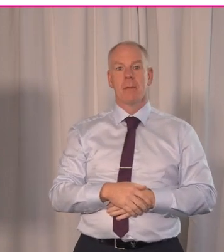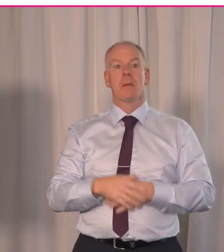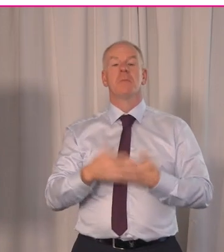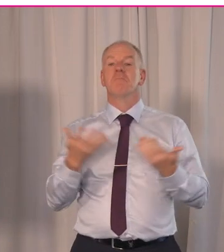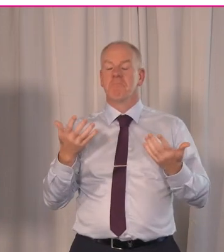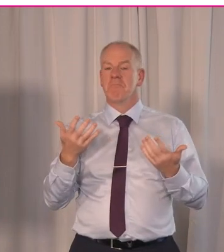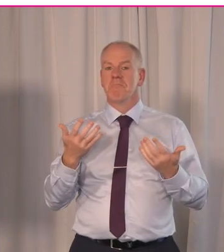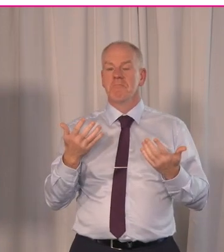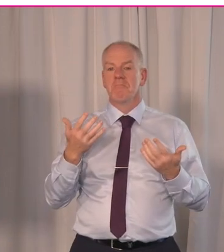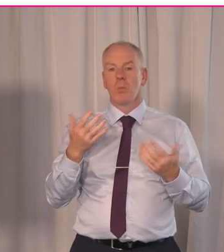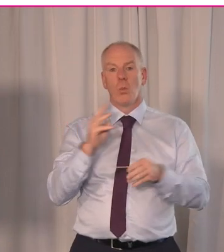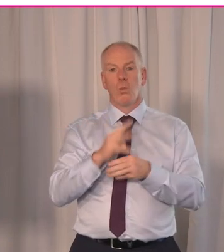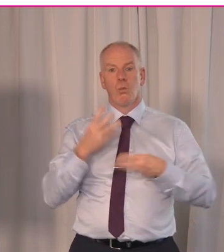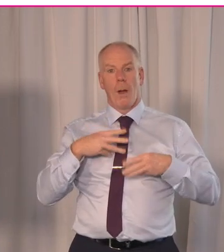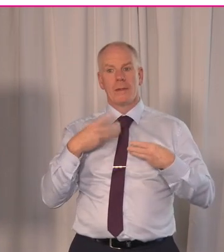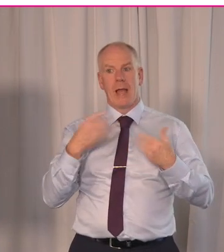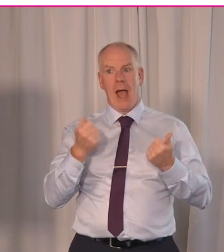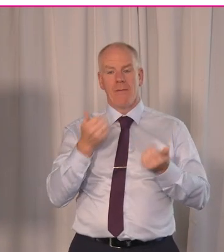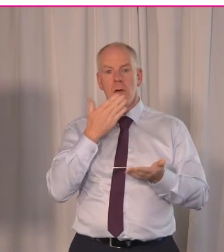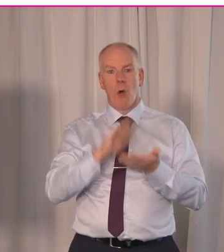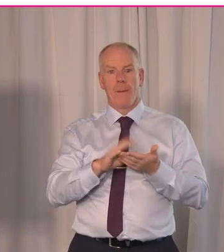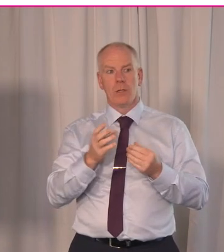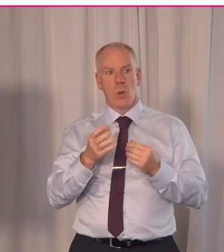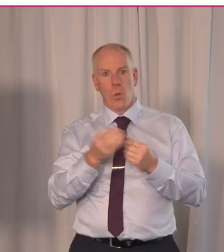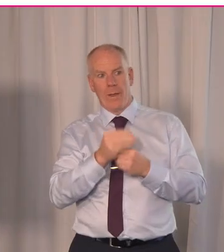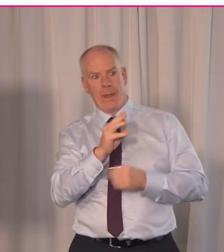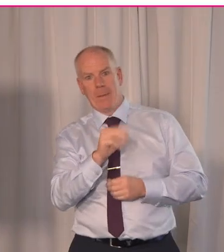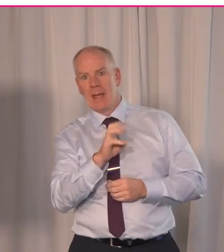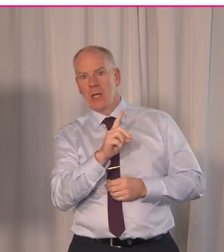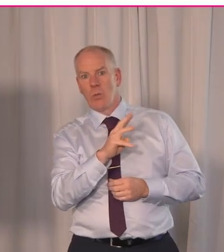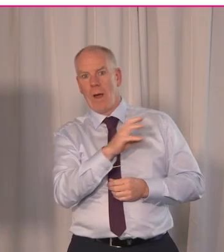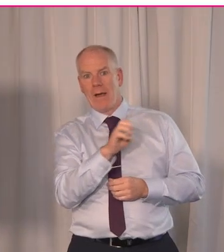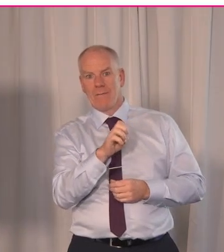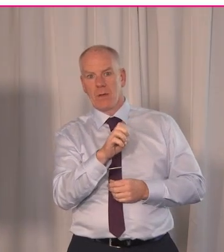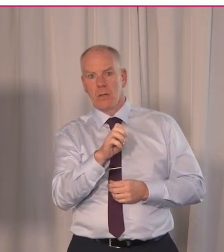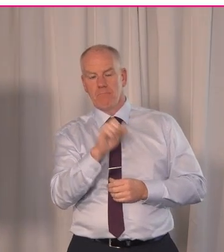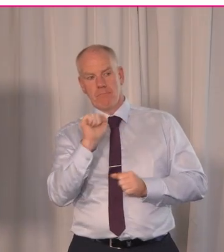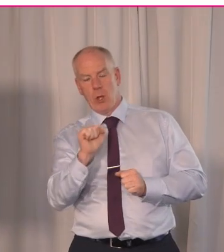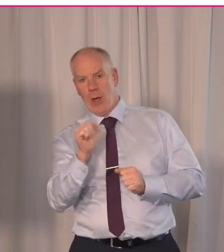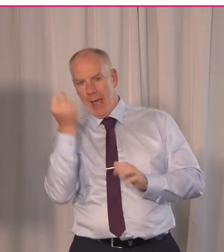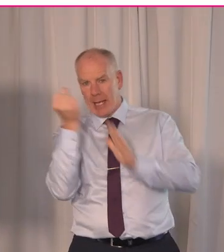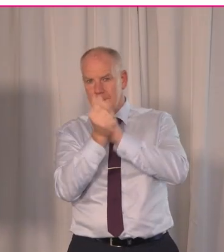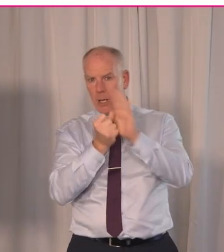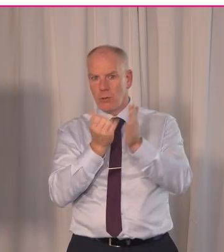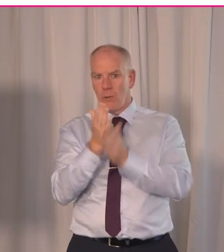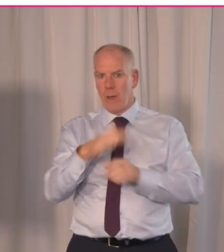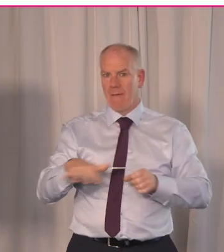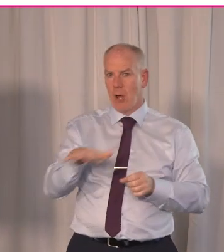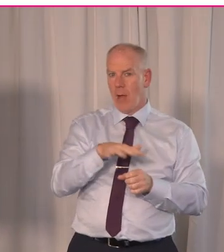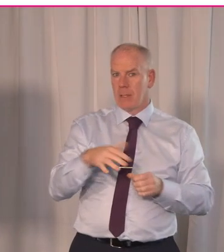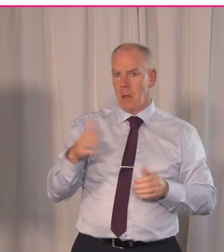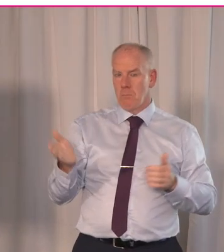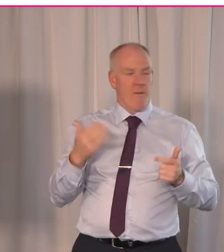midwife, and consider, how the woman will experience the environment. And I'm going to skip on a little